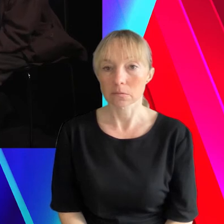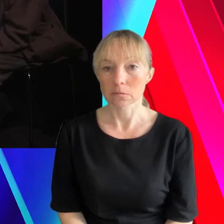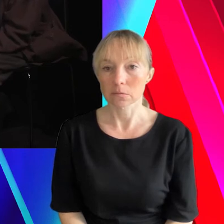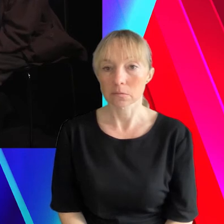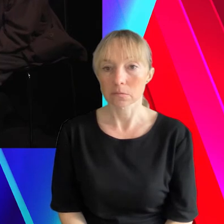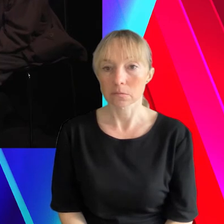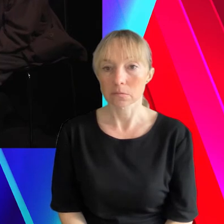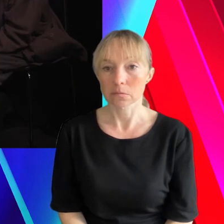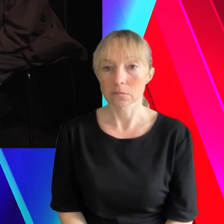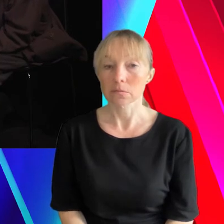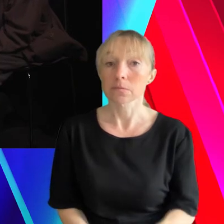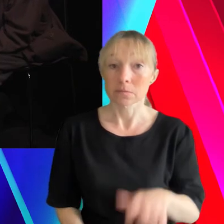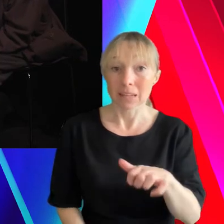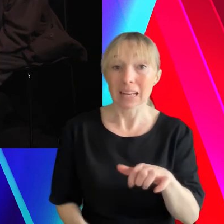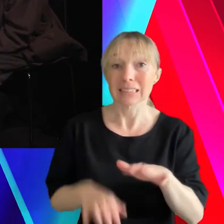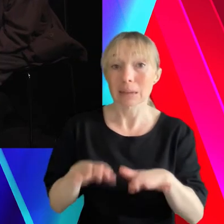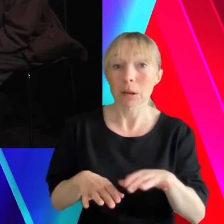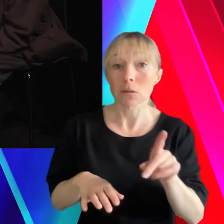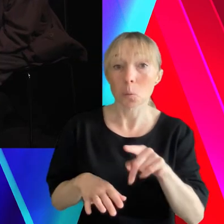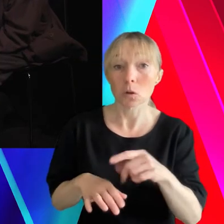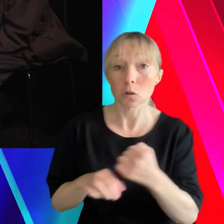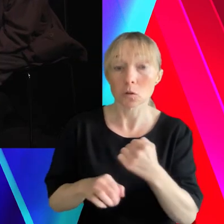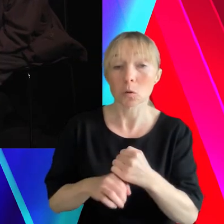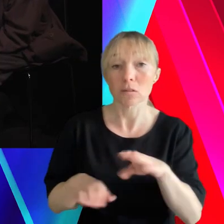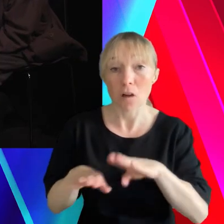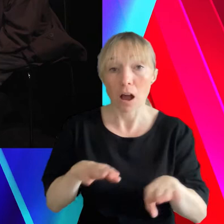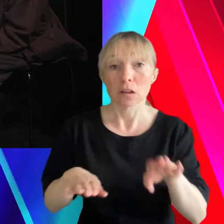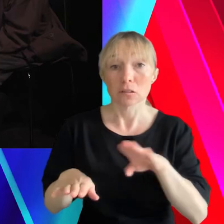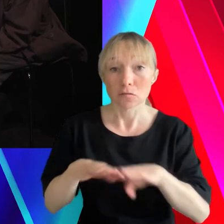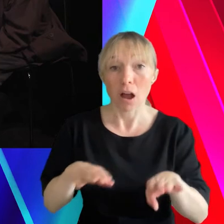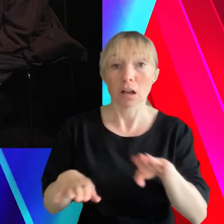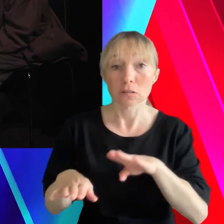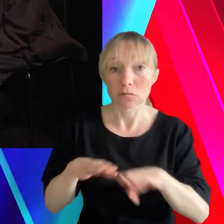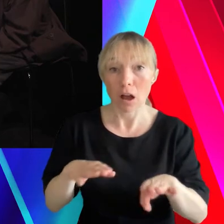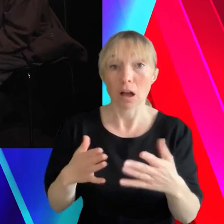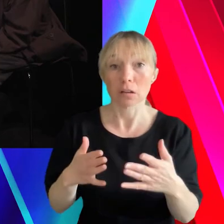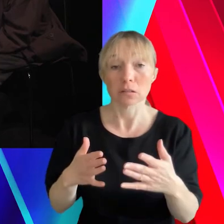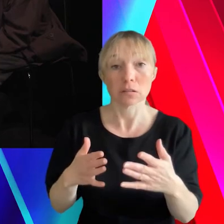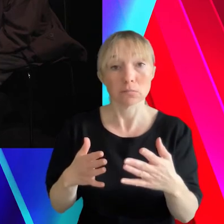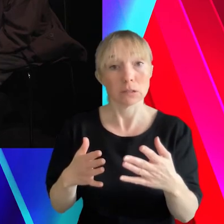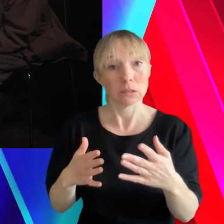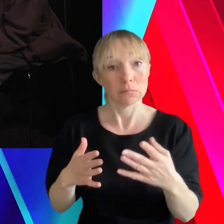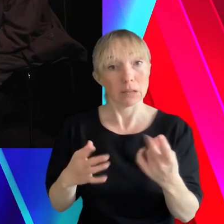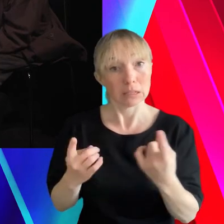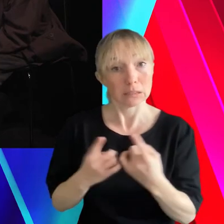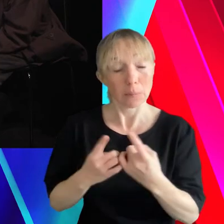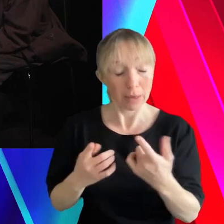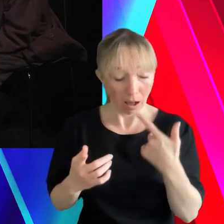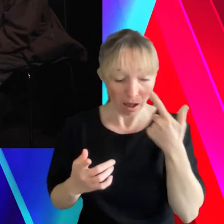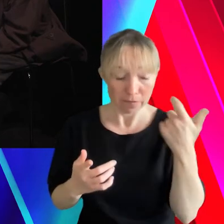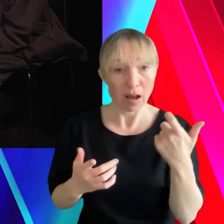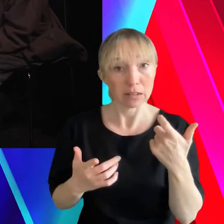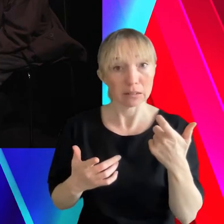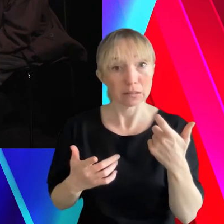what you do, which is rehearse and rehearse and actually write out of this rehearsal. This is something that I find fascinating, but definitely